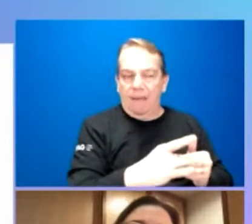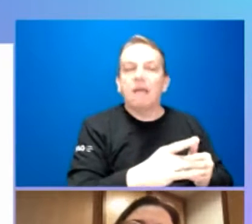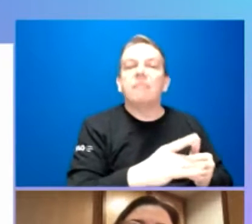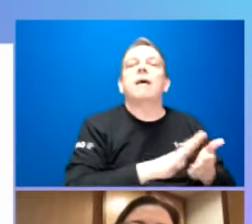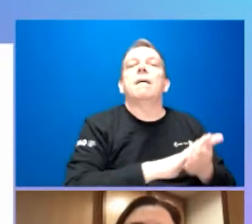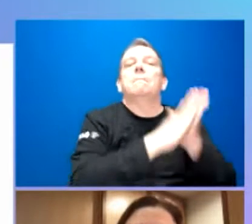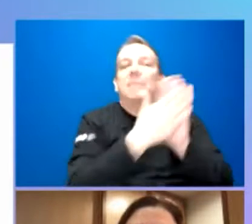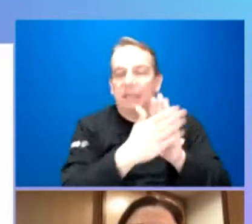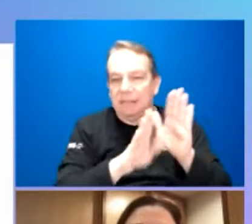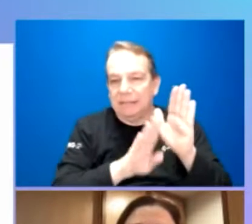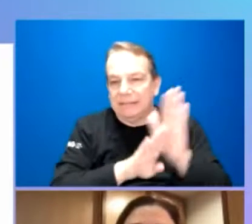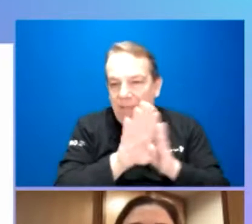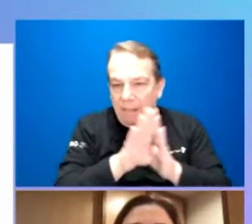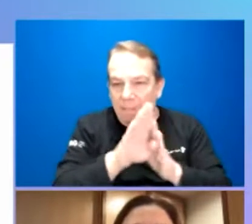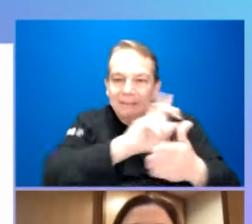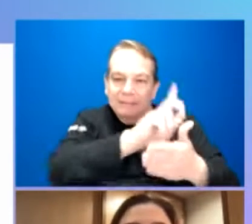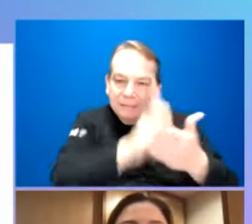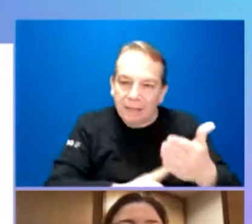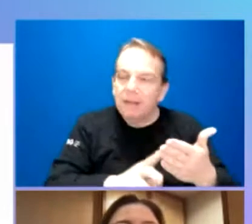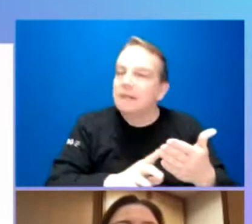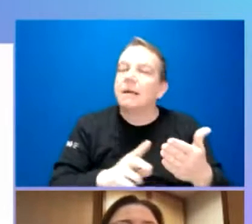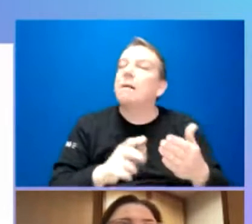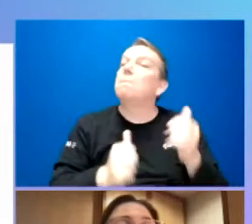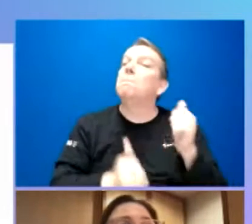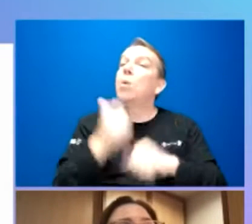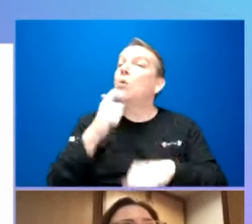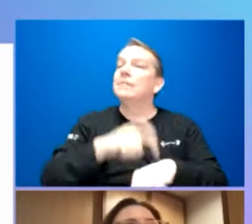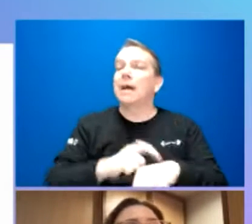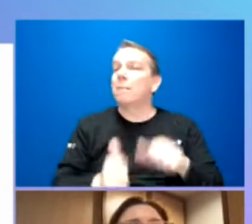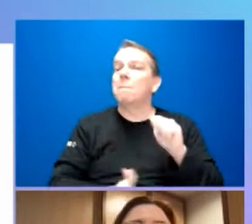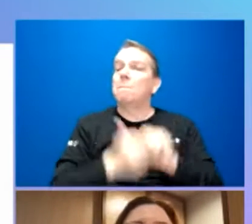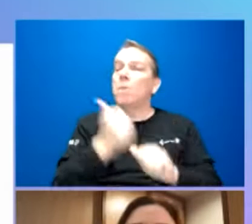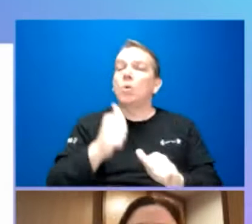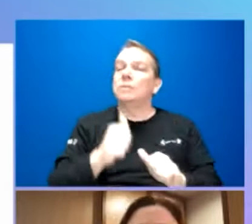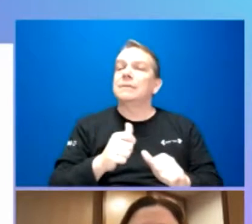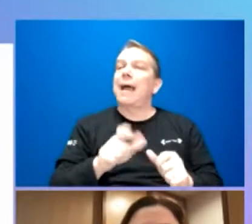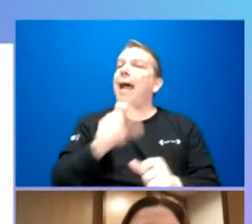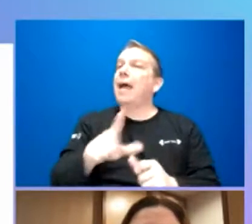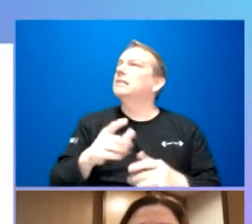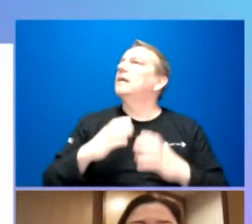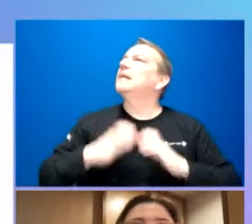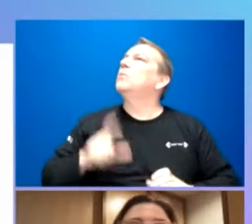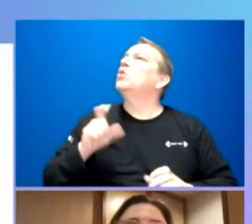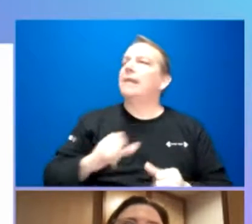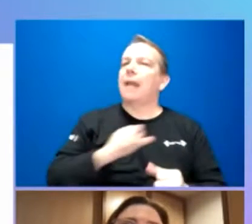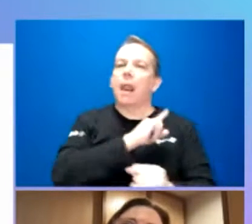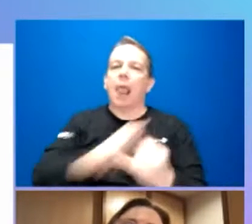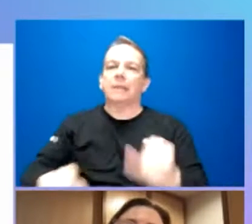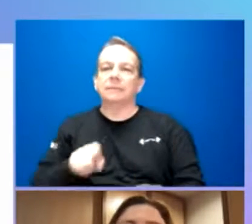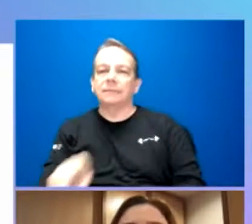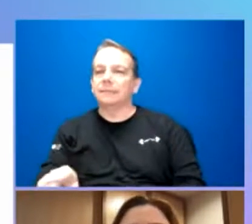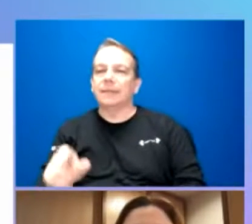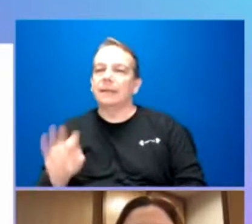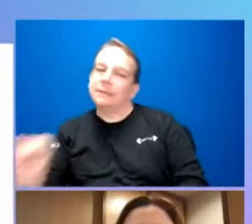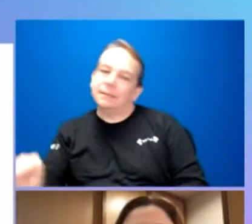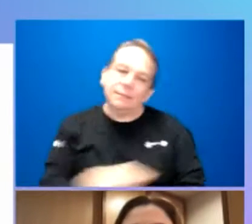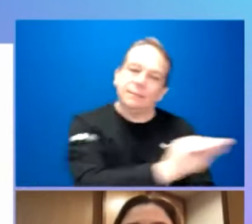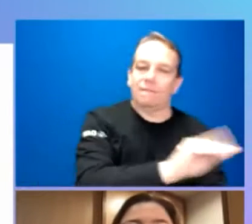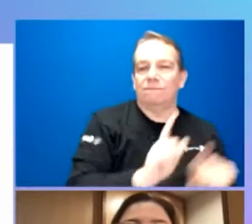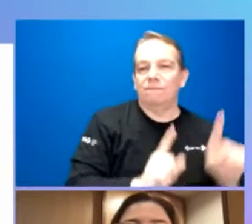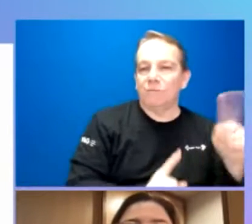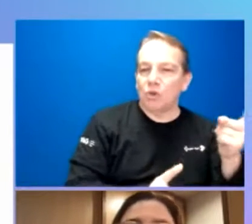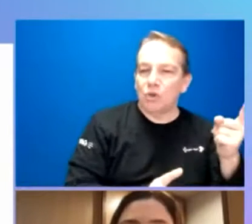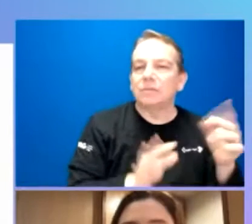and spending very little time upfront engaging with customers, asking them to make the product accessible and asking them to spend that time